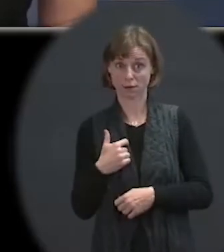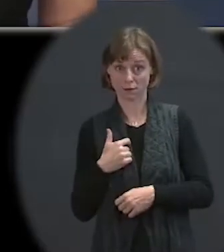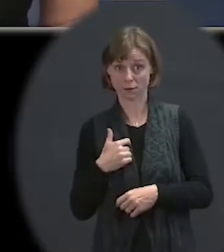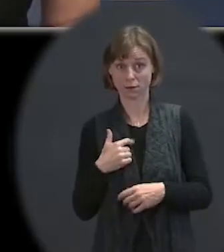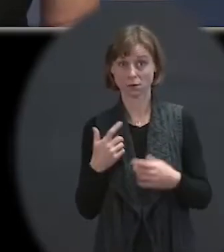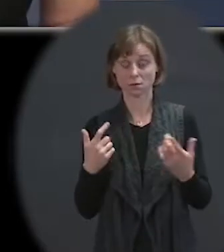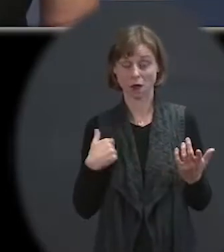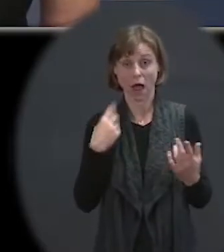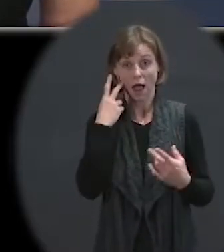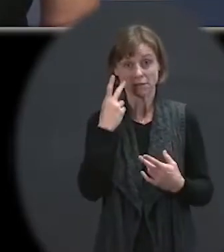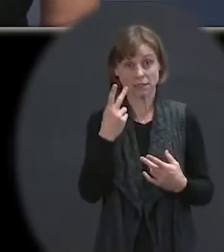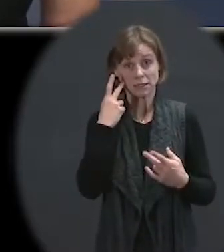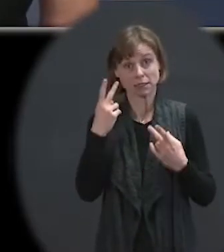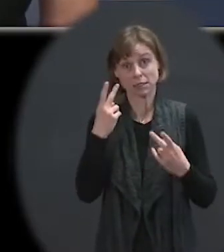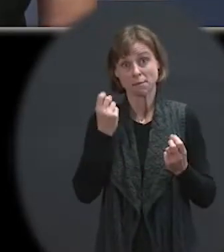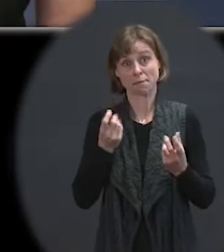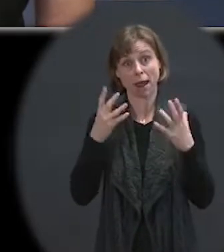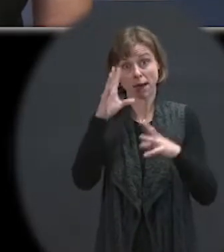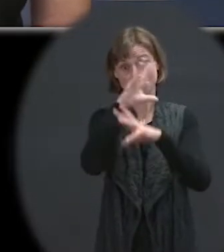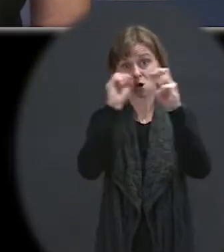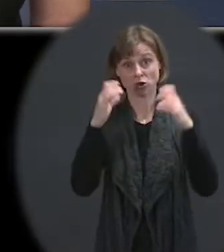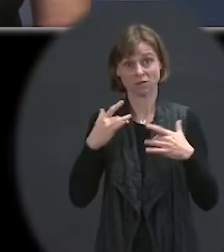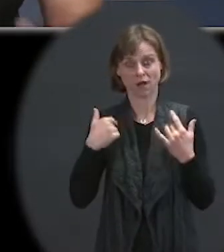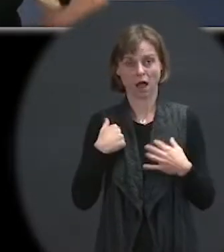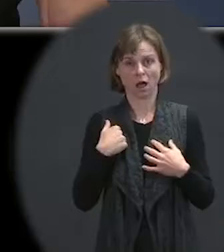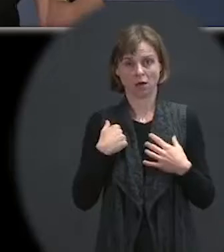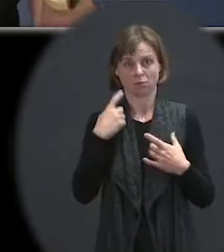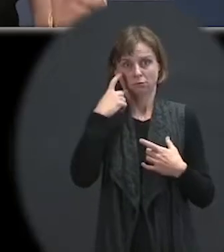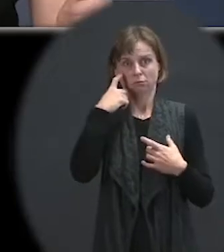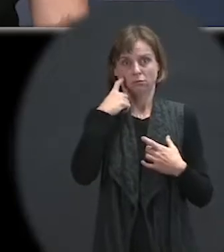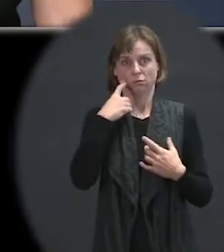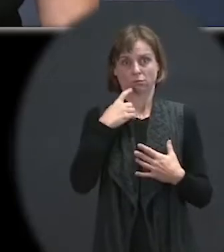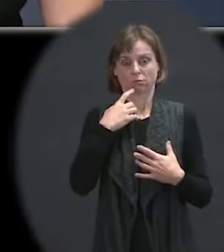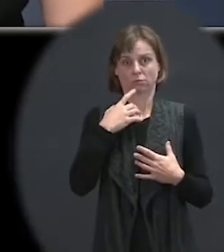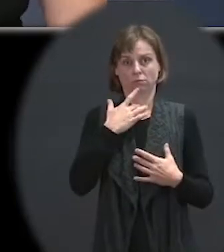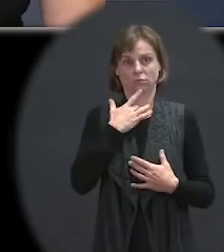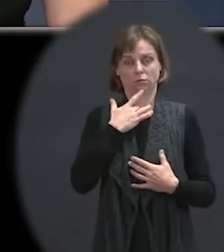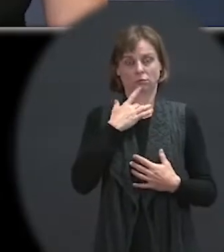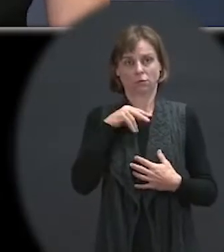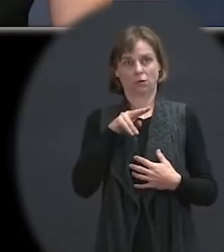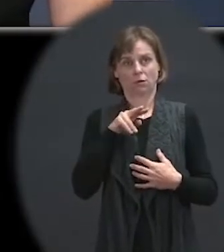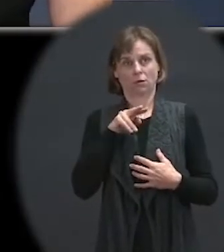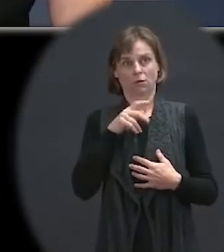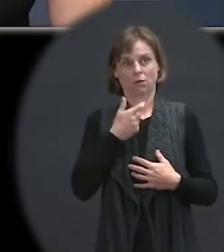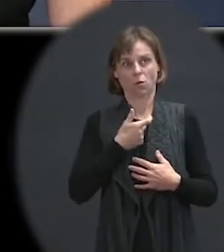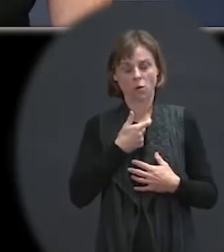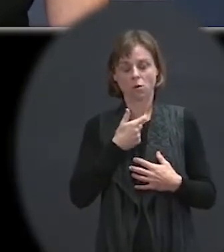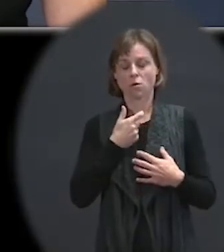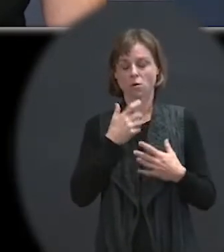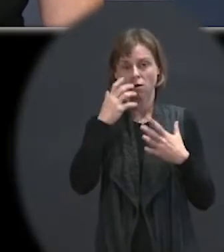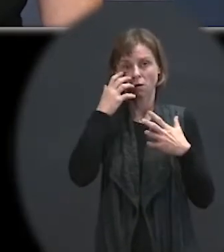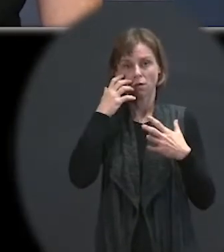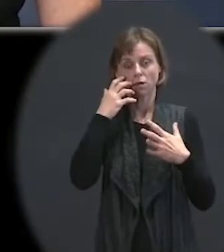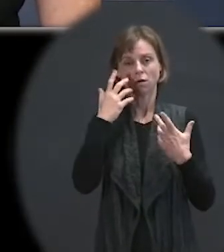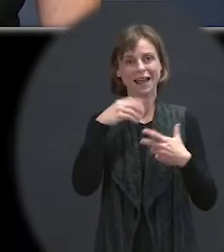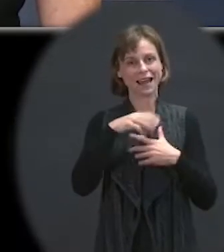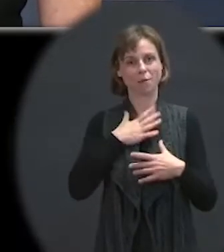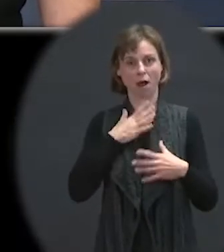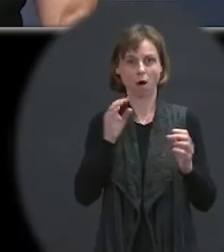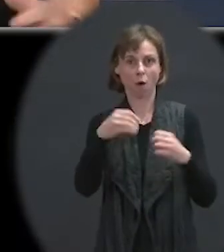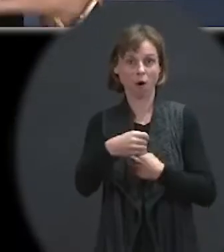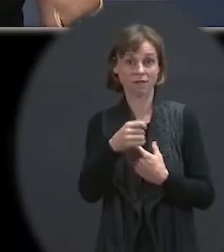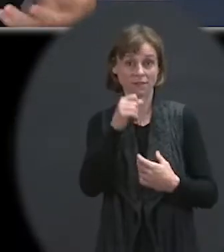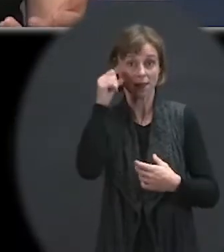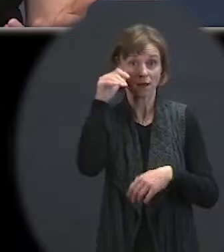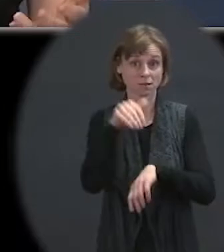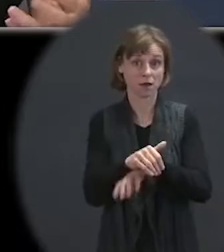I've seen a lot of presidential events, and I found myself getting choked up when I watched the events happening on a television screen in my office last night. And